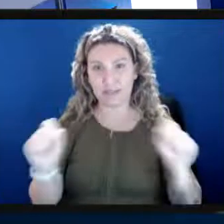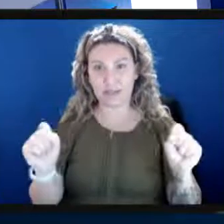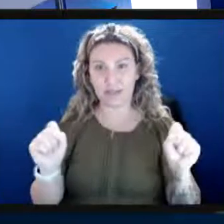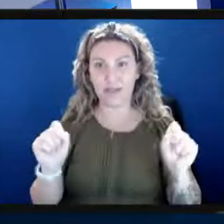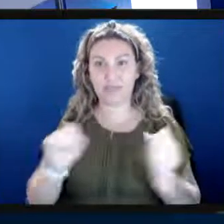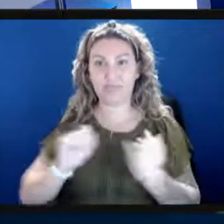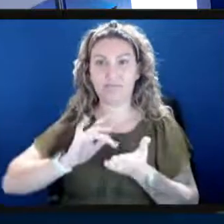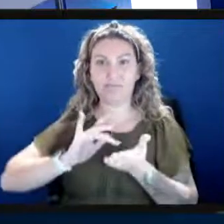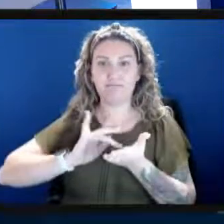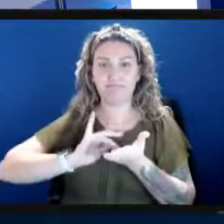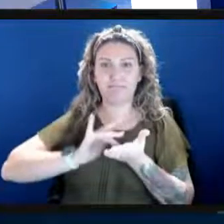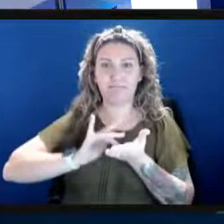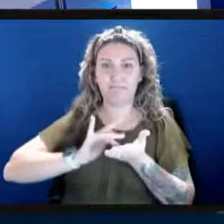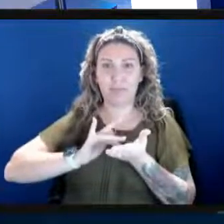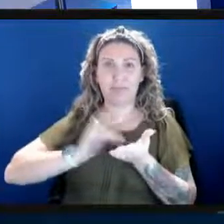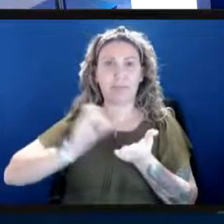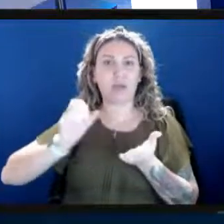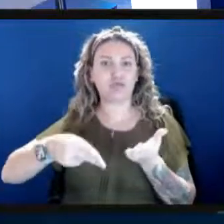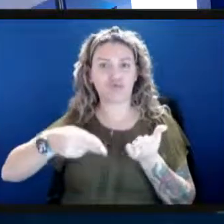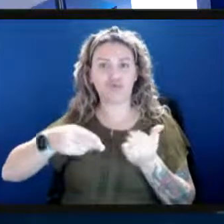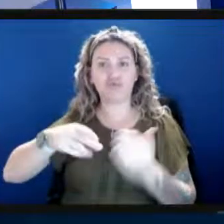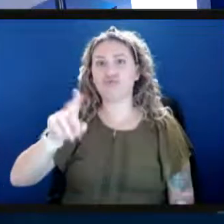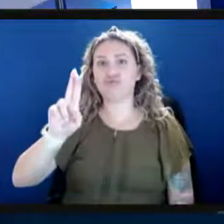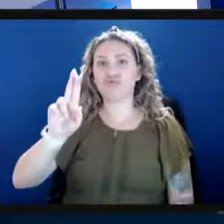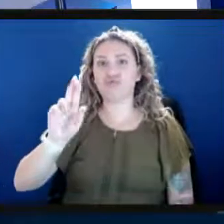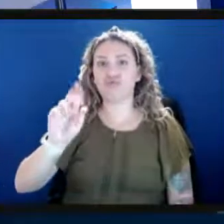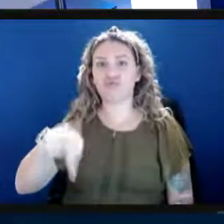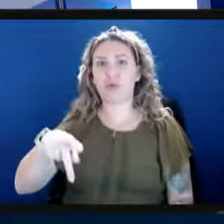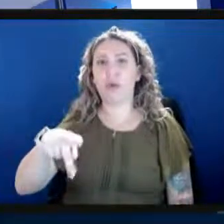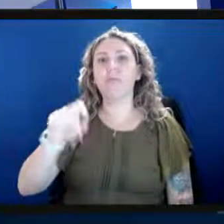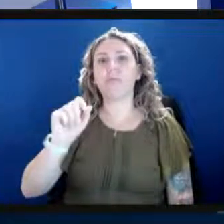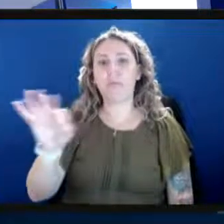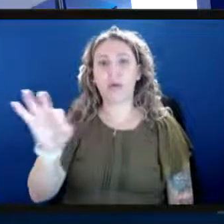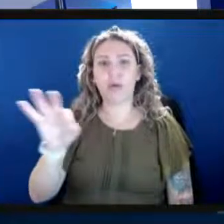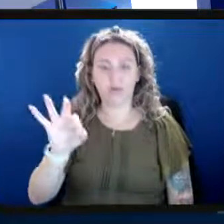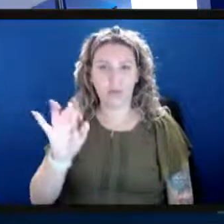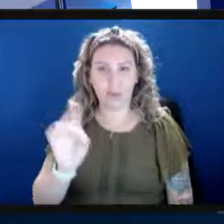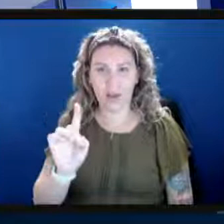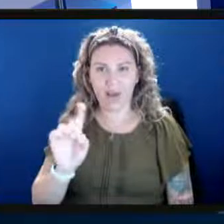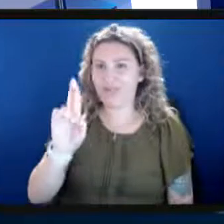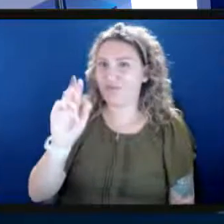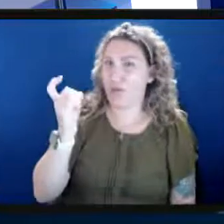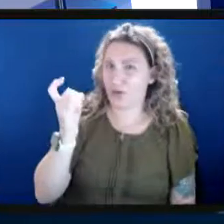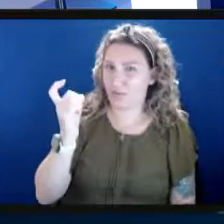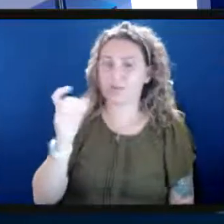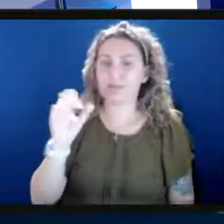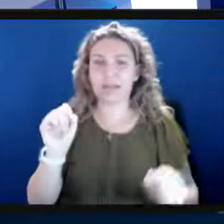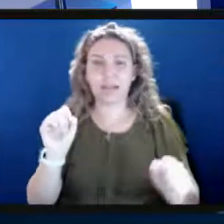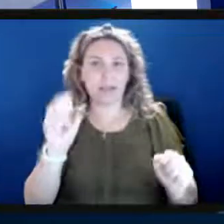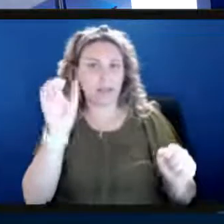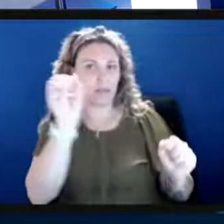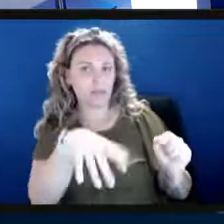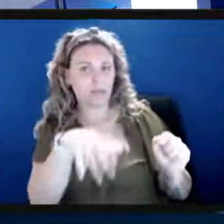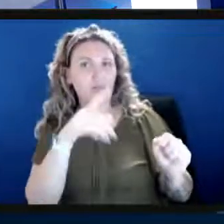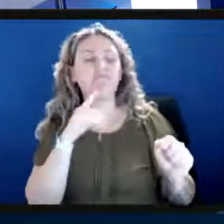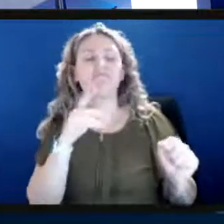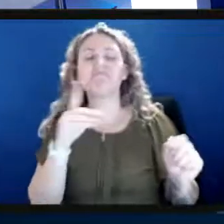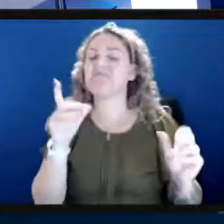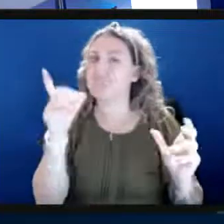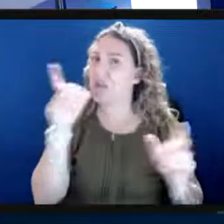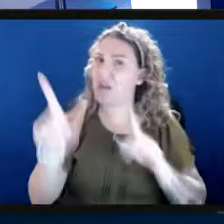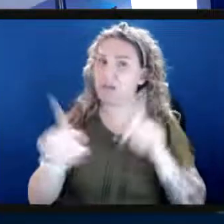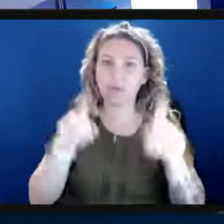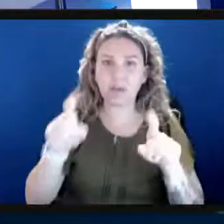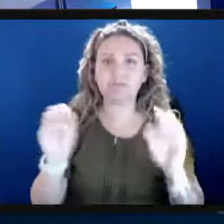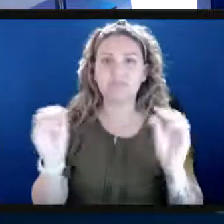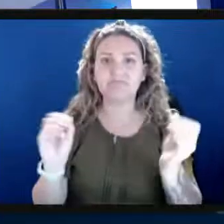medication drop-off here at the health system too, in the pharmacy. So you can just drop it off, no questions asked, same thing. So,